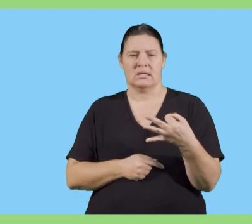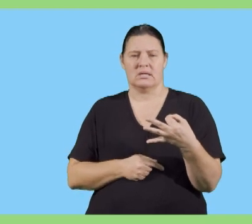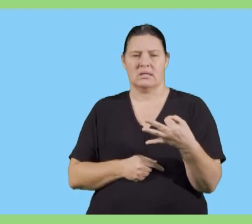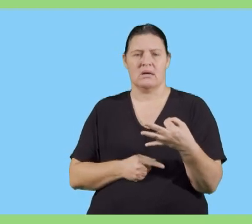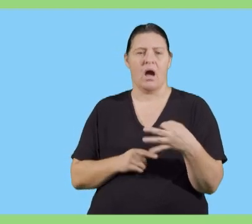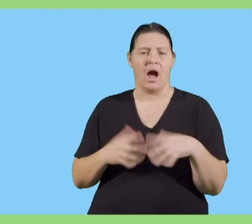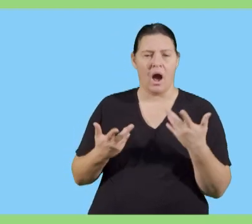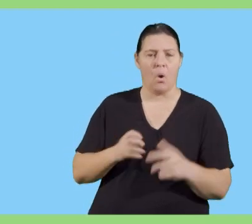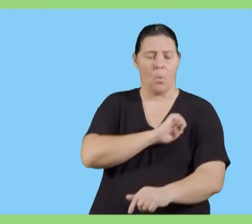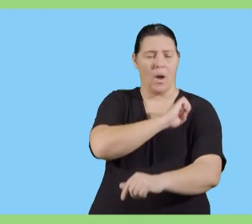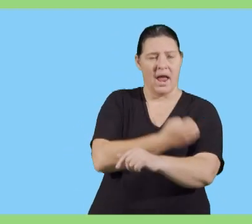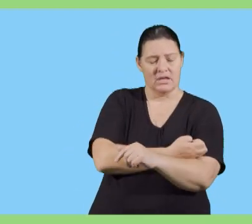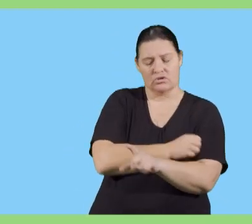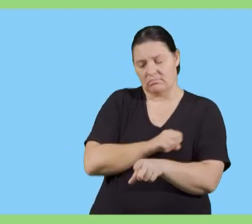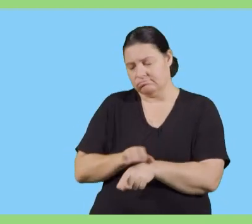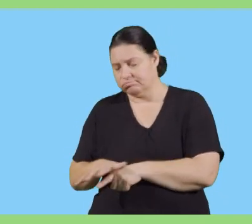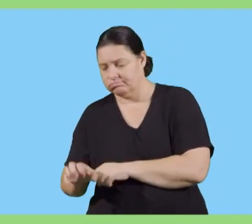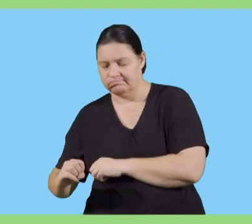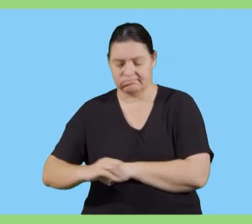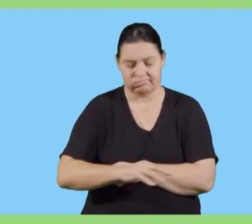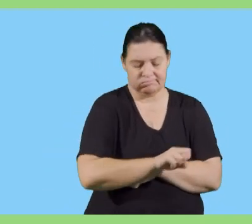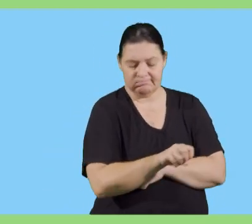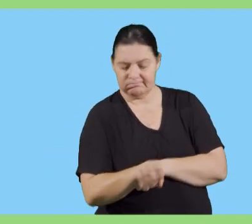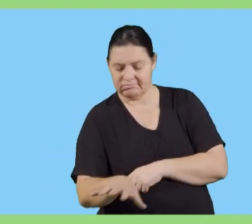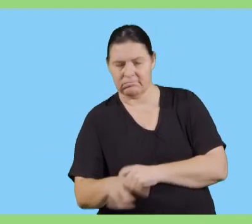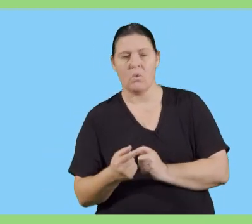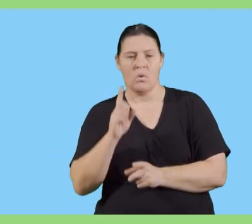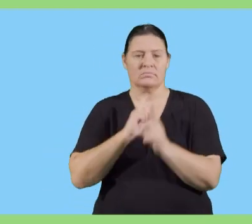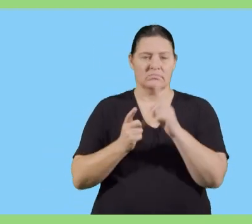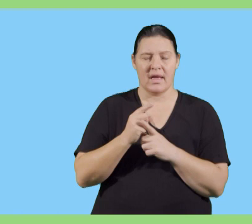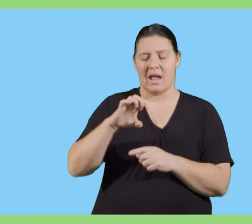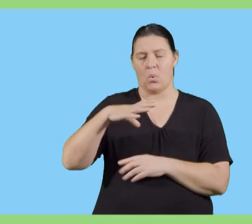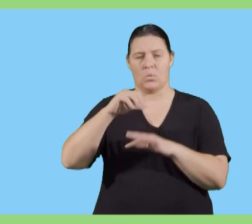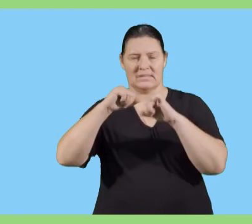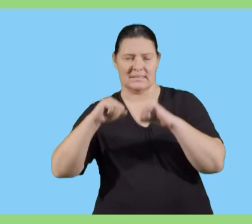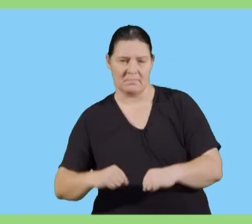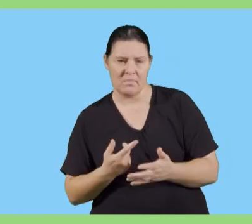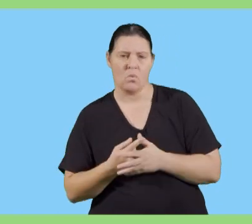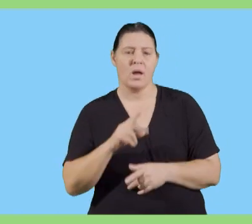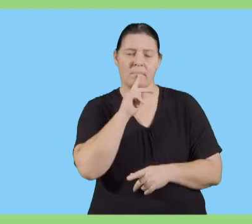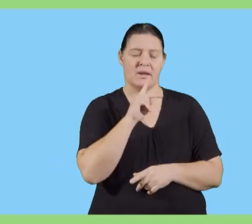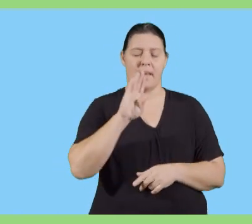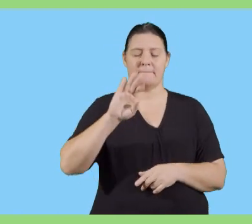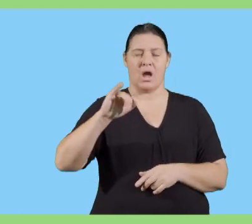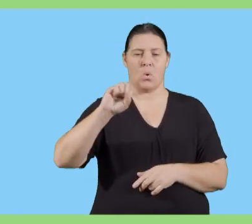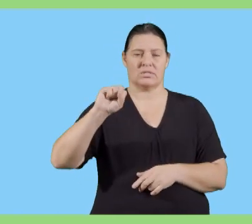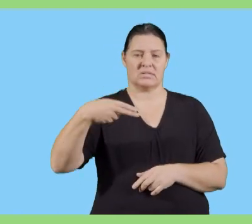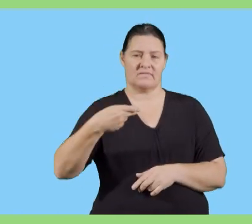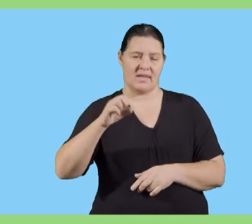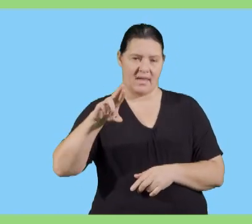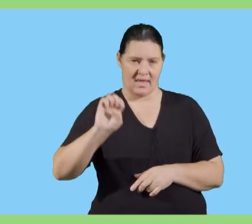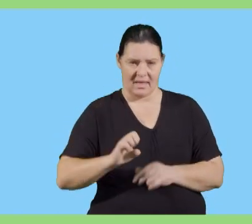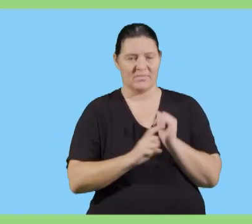we also spoke about how energy flows from one organism to the other. We spoke about the ecosystem, we spoke about